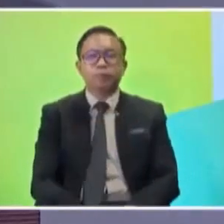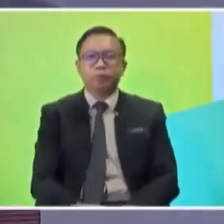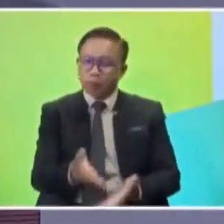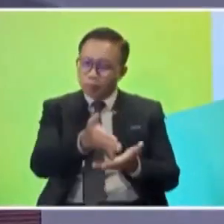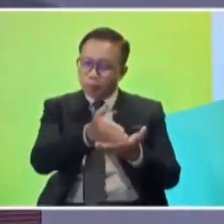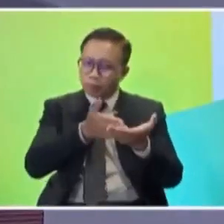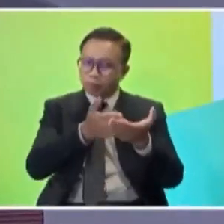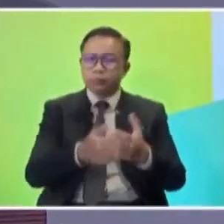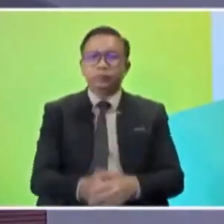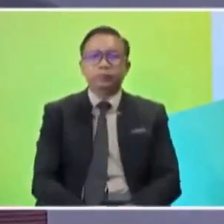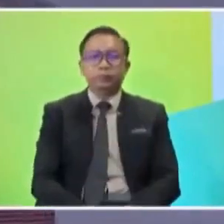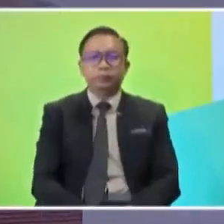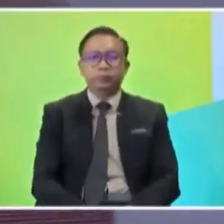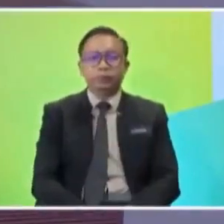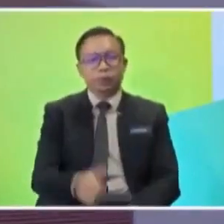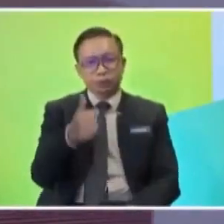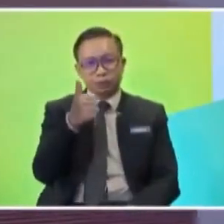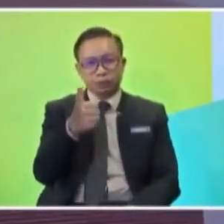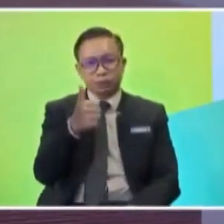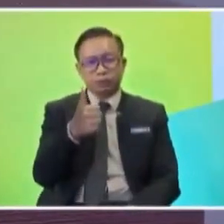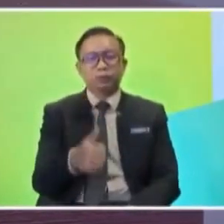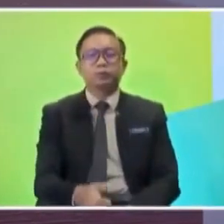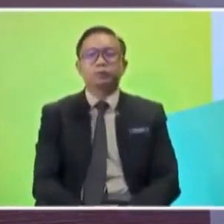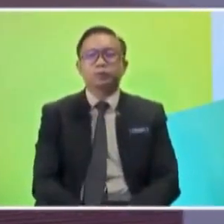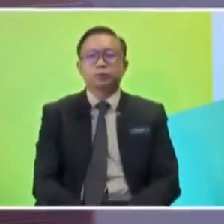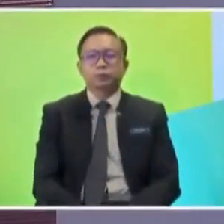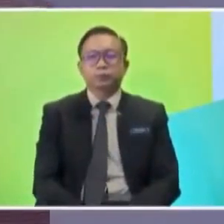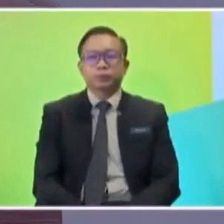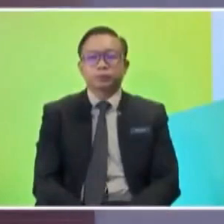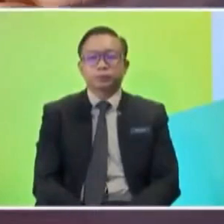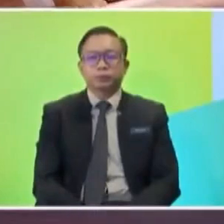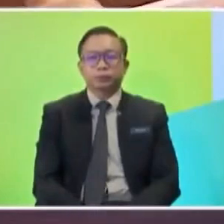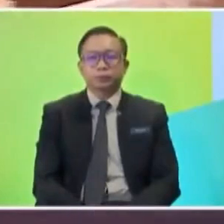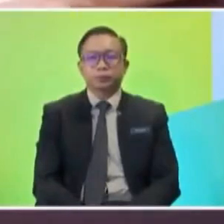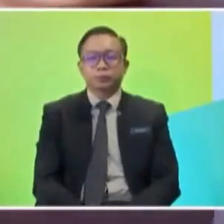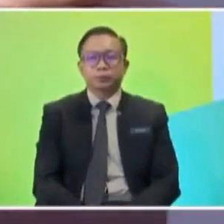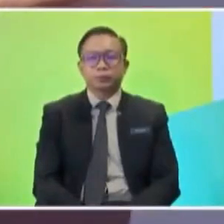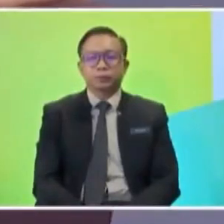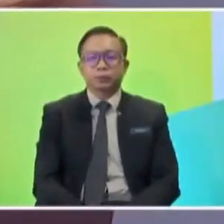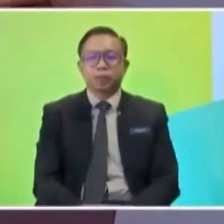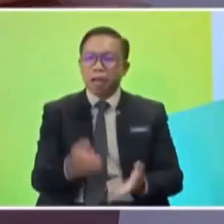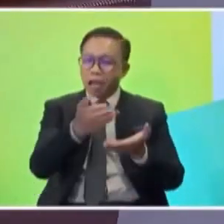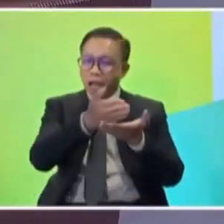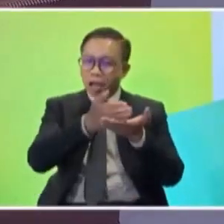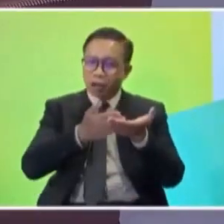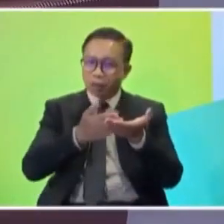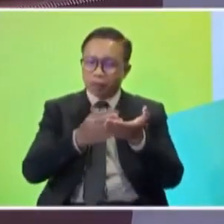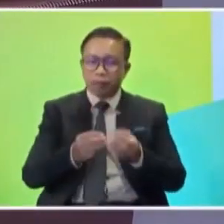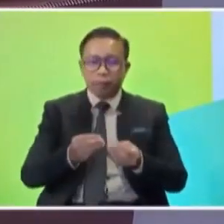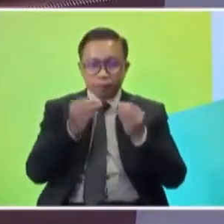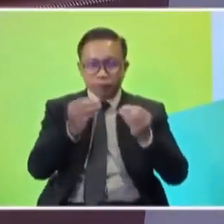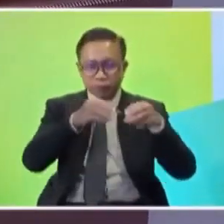Okay. Very good, Chris. Yeah. Okay. Okay, the half of it, you're going to give it to